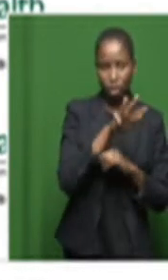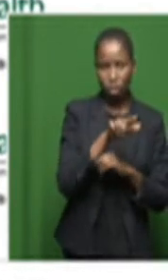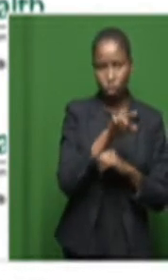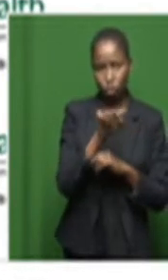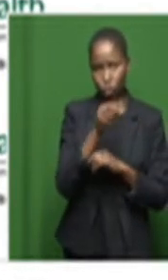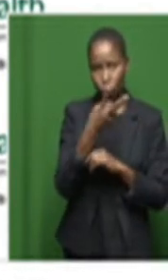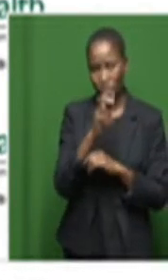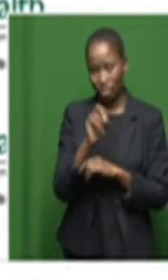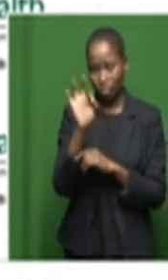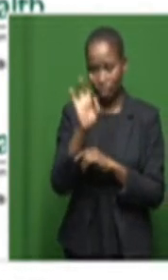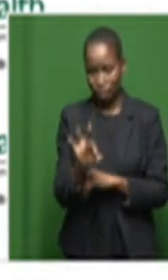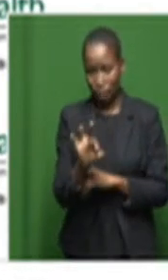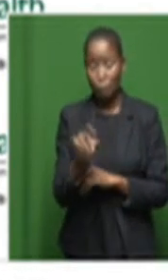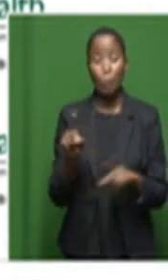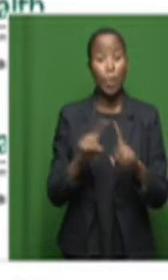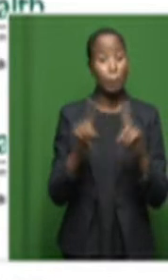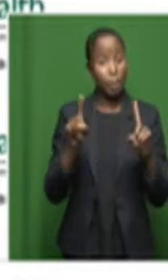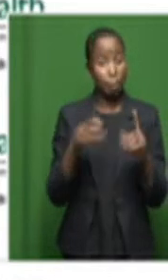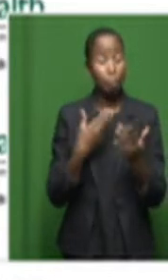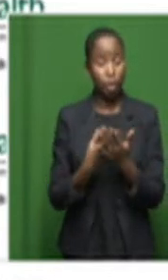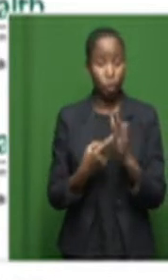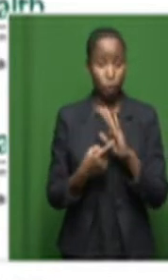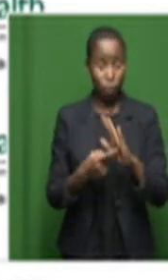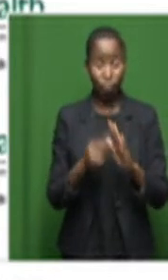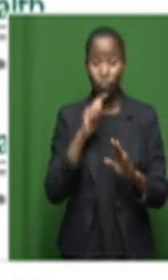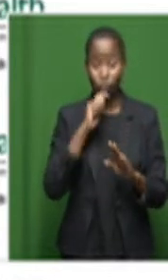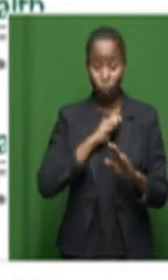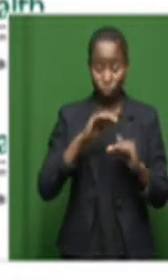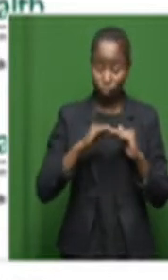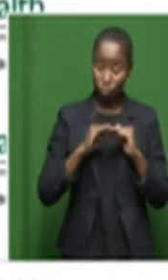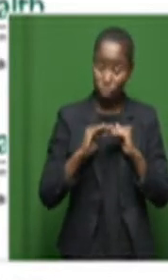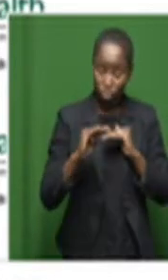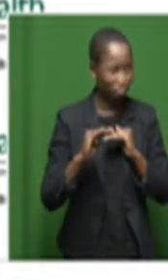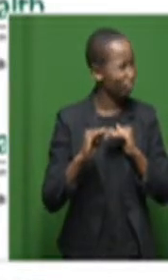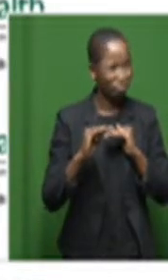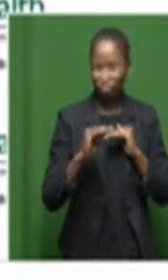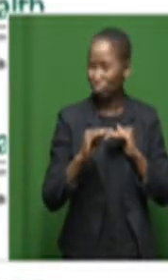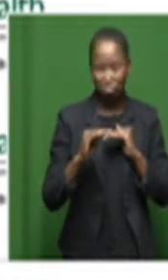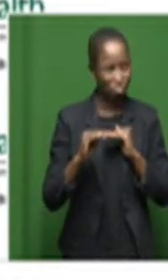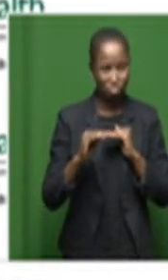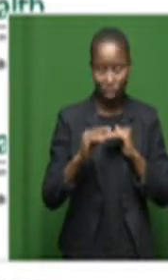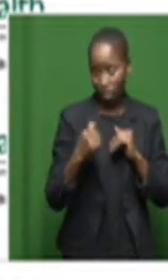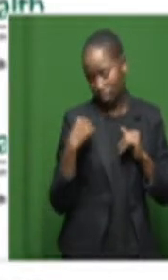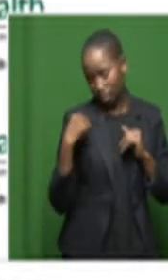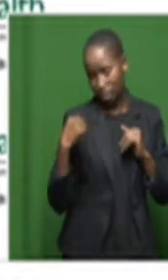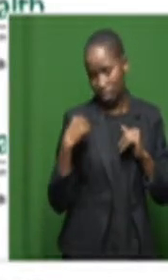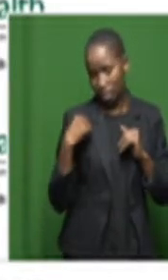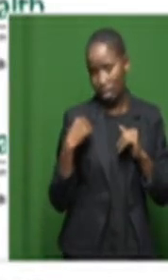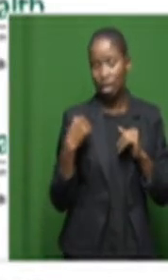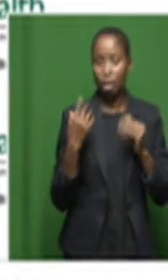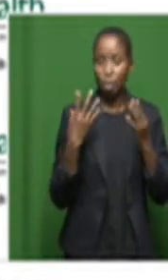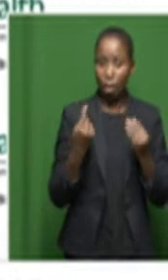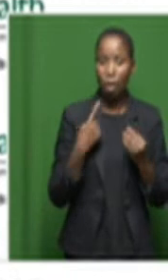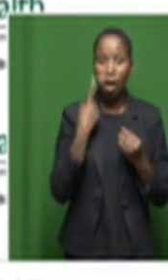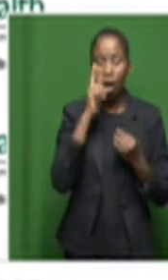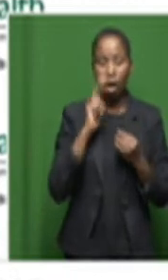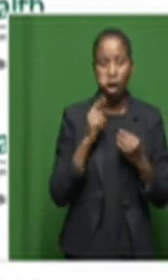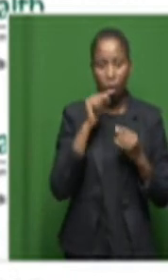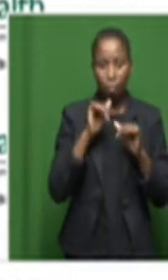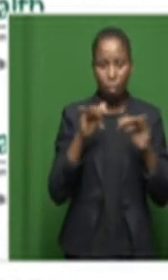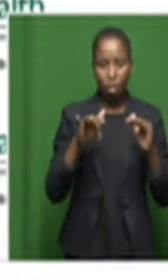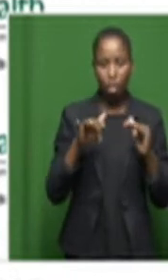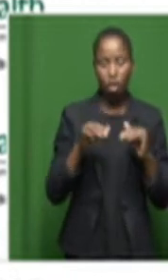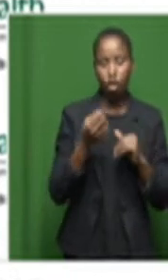20%. But to show that this is not yet stable, yesterday the average, the national positivity rate